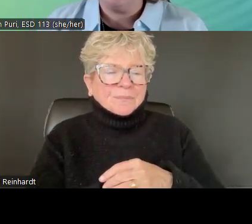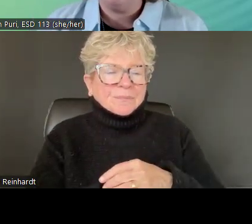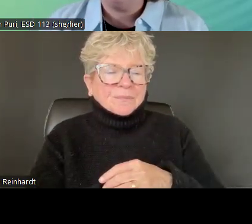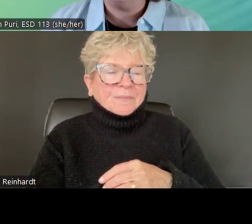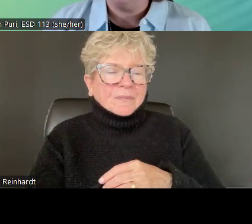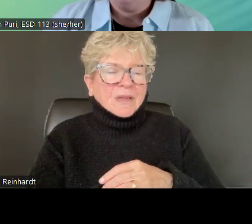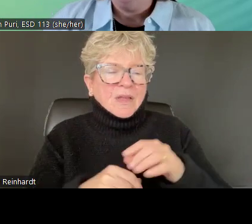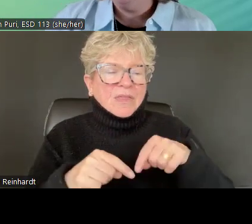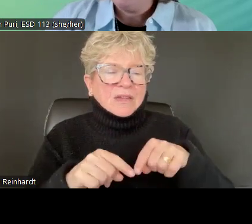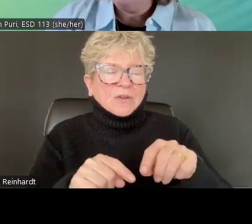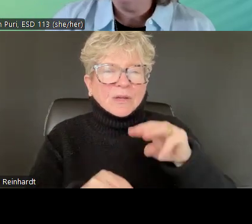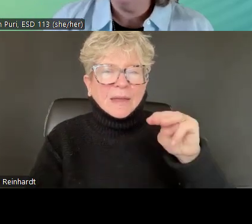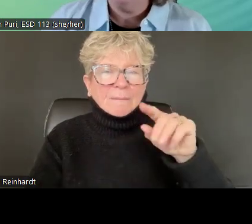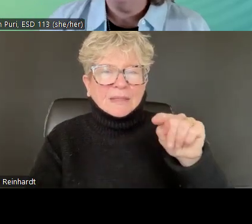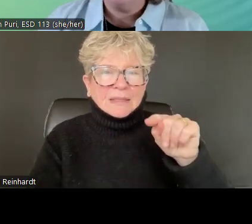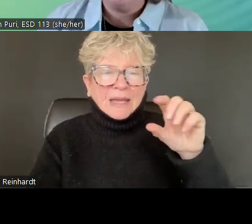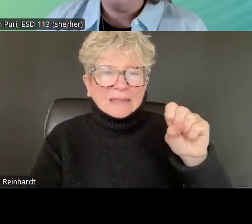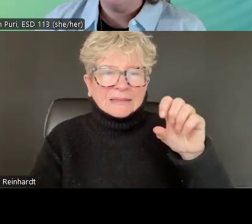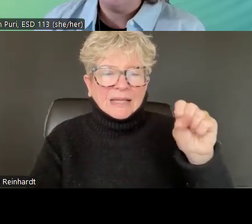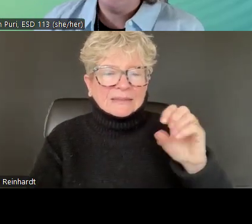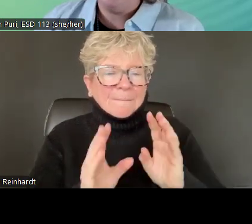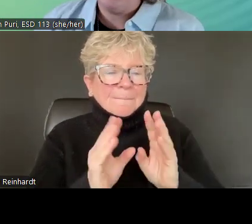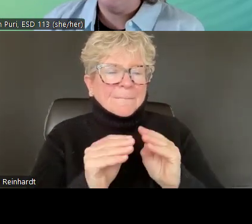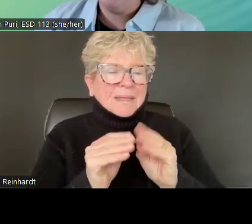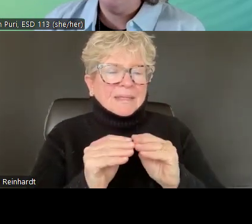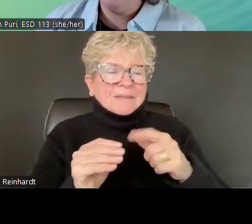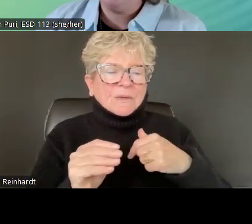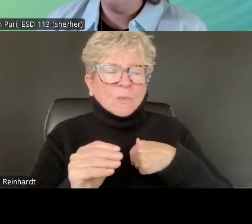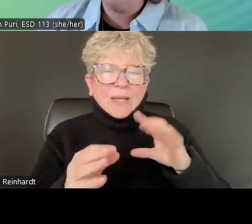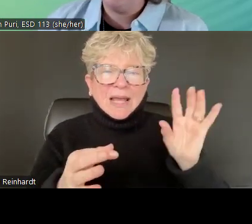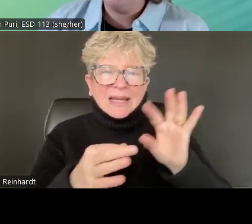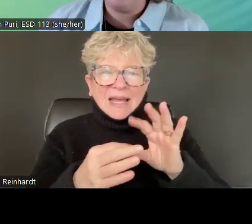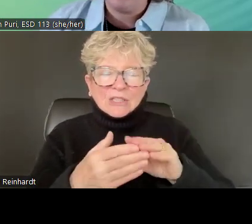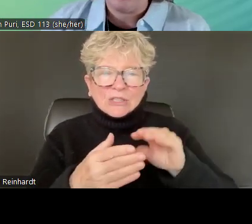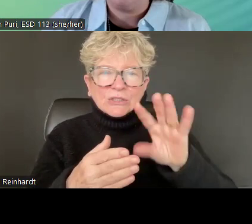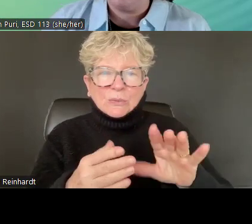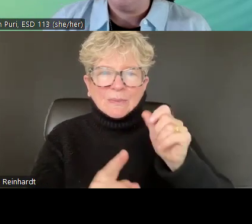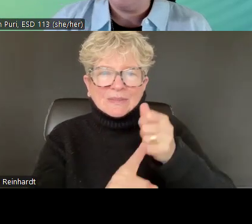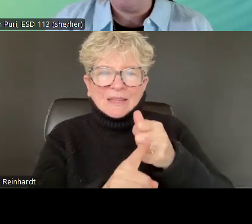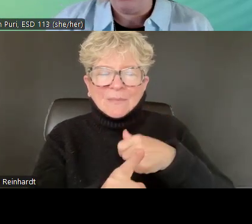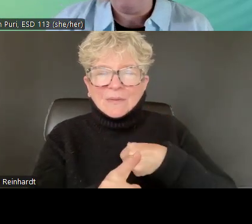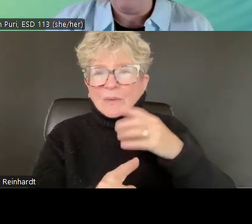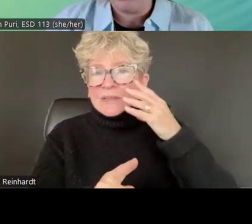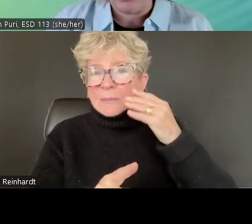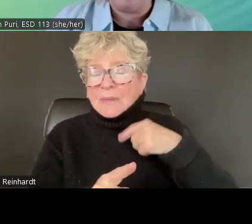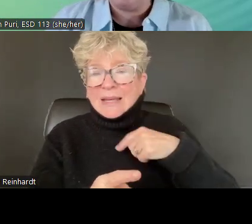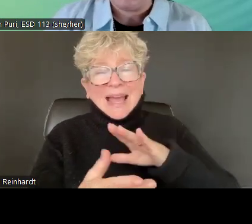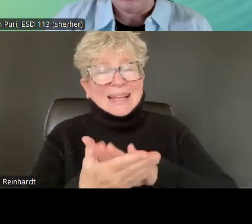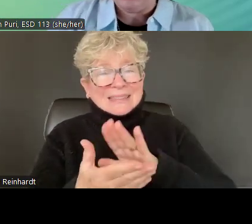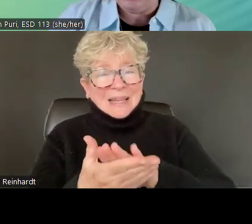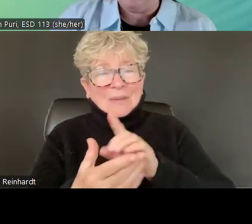MTSS meetings, we were able to connect a student who was experiencing academic struggles